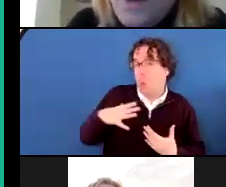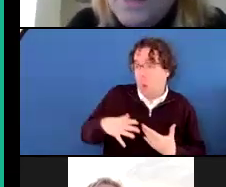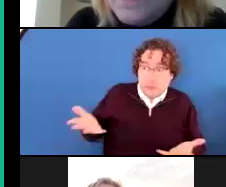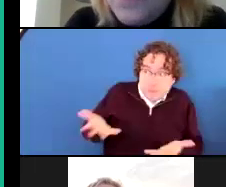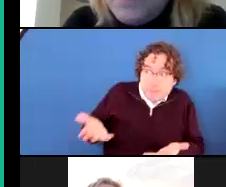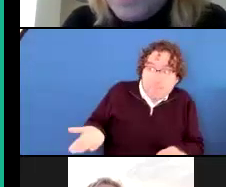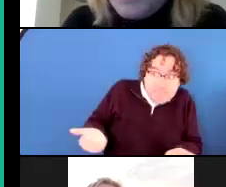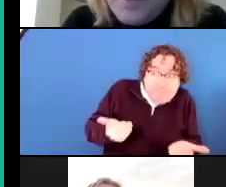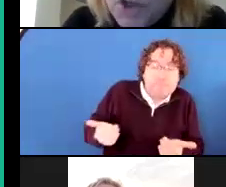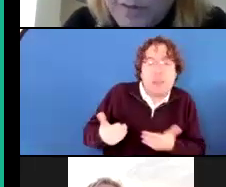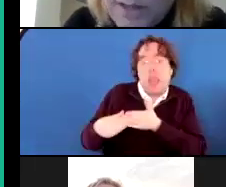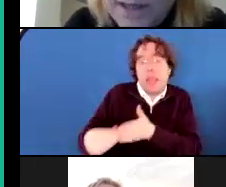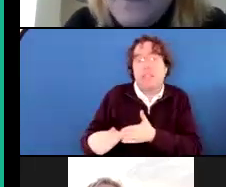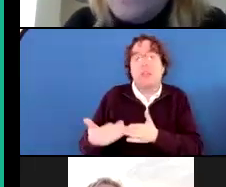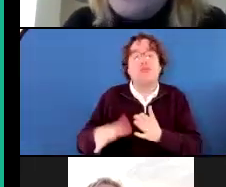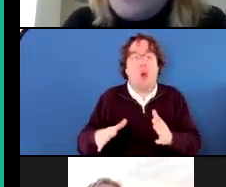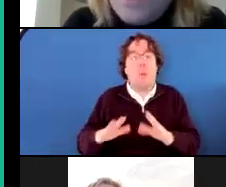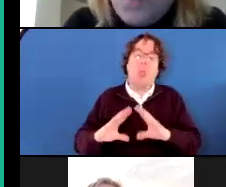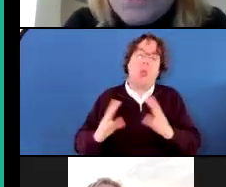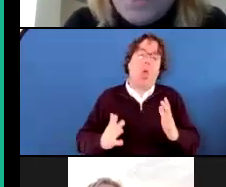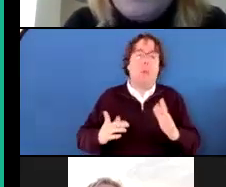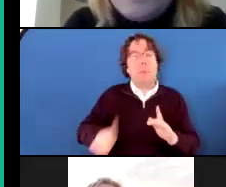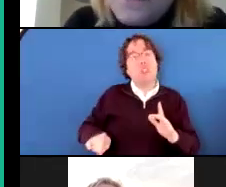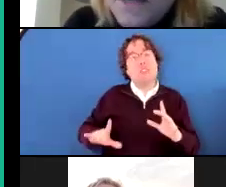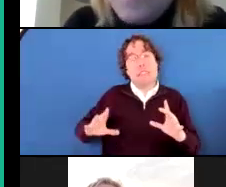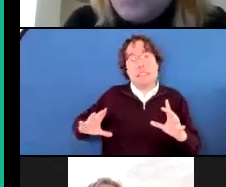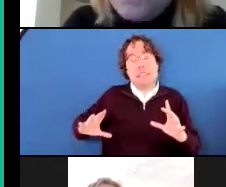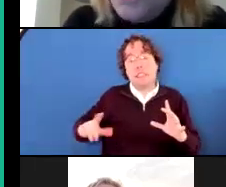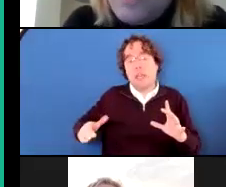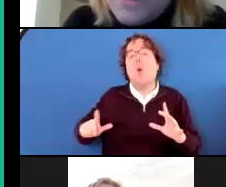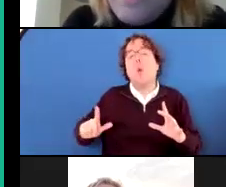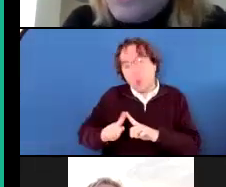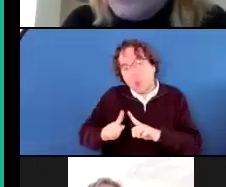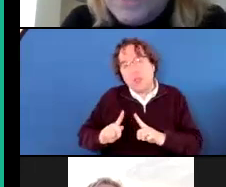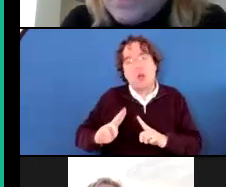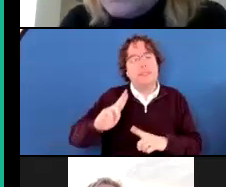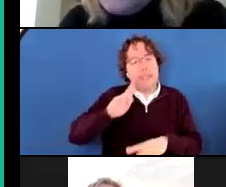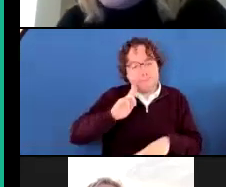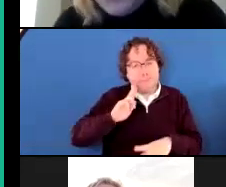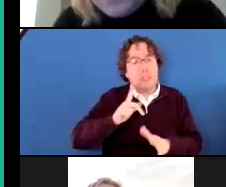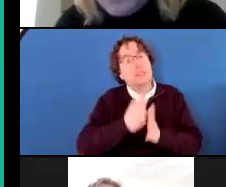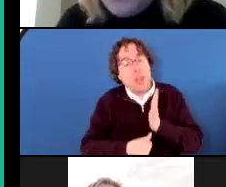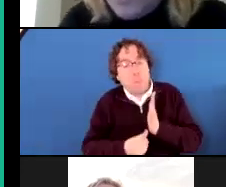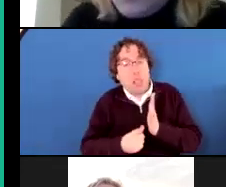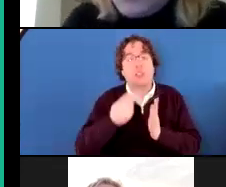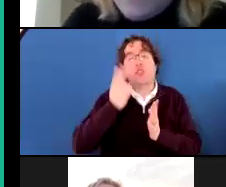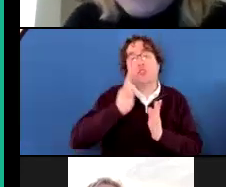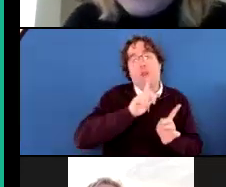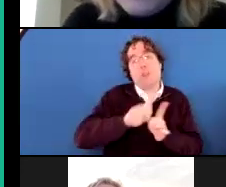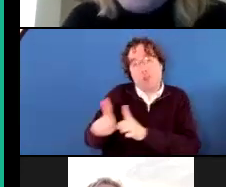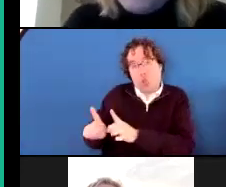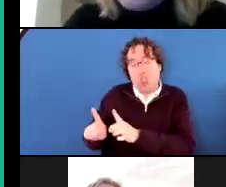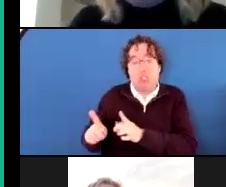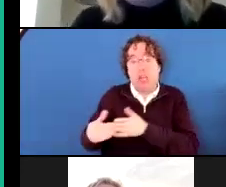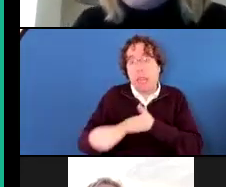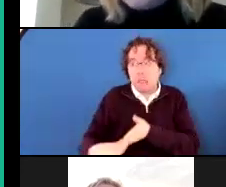from leaders from the global majority, and also deaf, disabled and neurodivergent leaders, which we know are